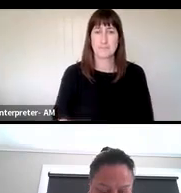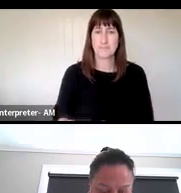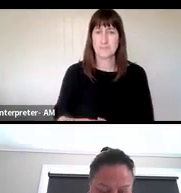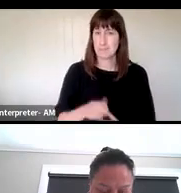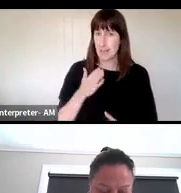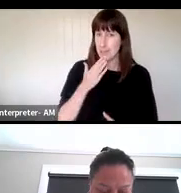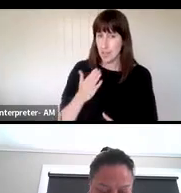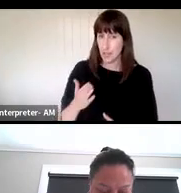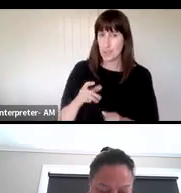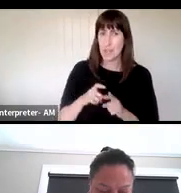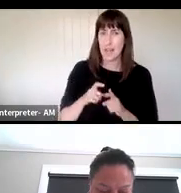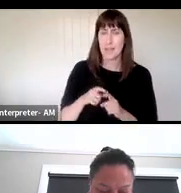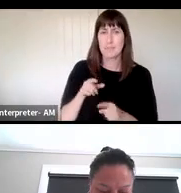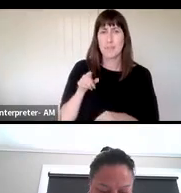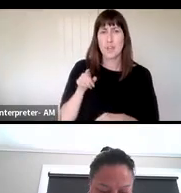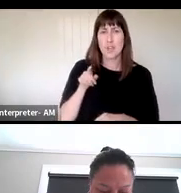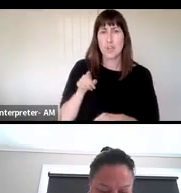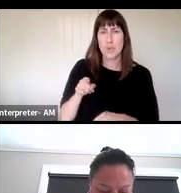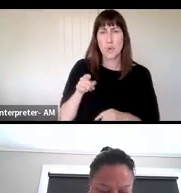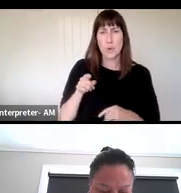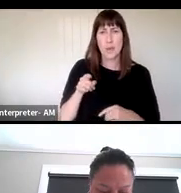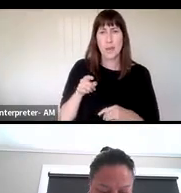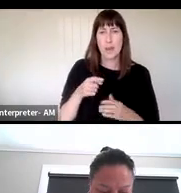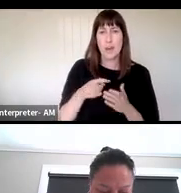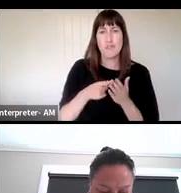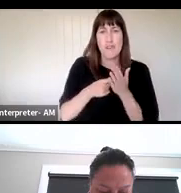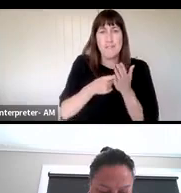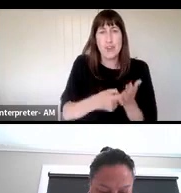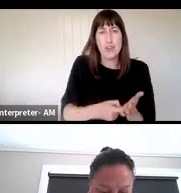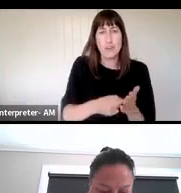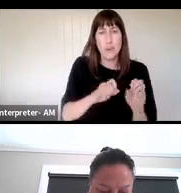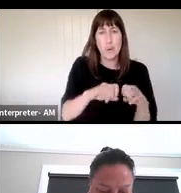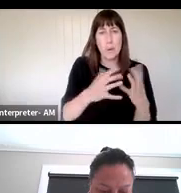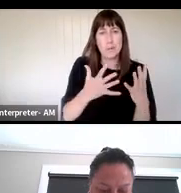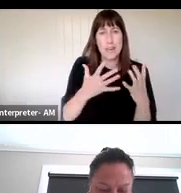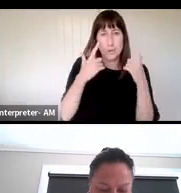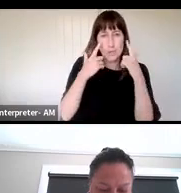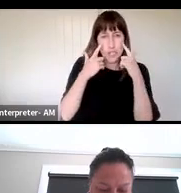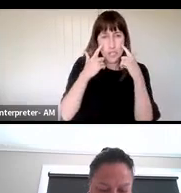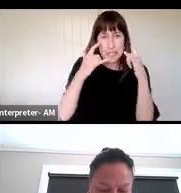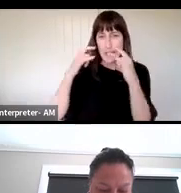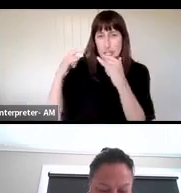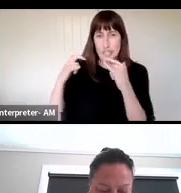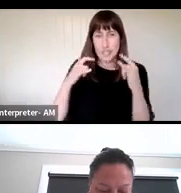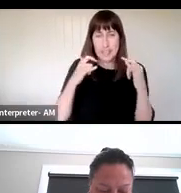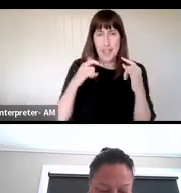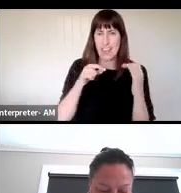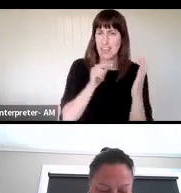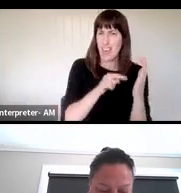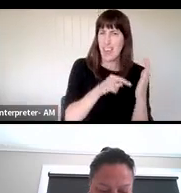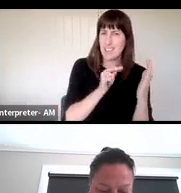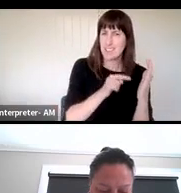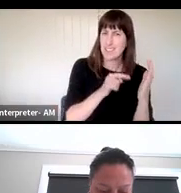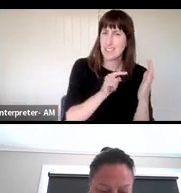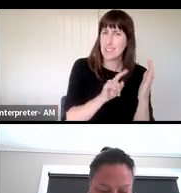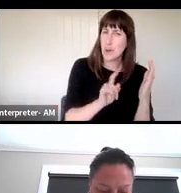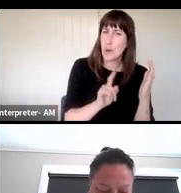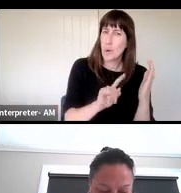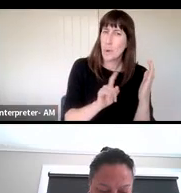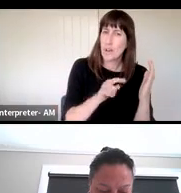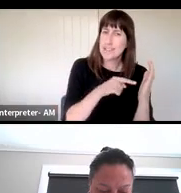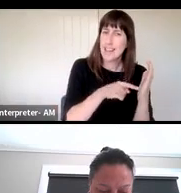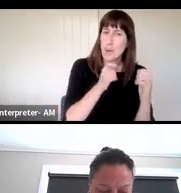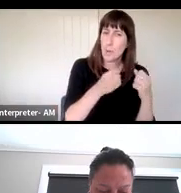to check the accessibility of the New Zealand government websites. Are you able to let us know what that